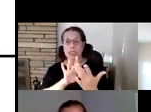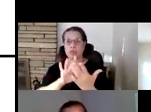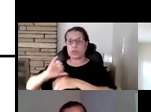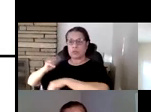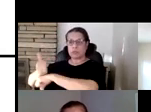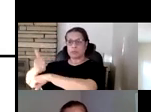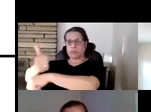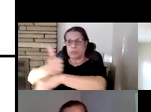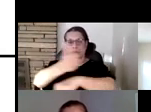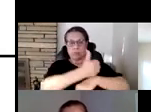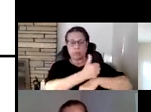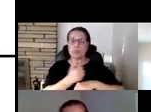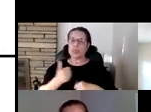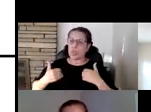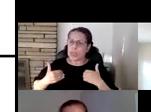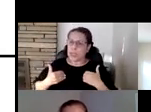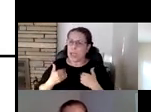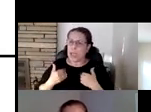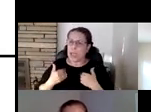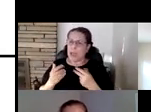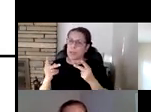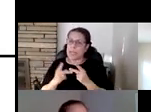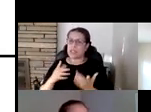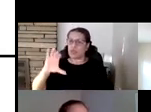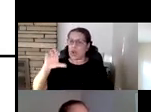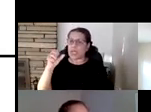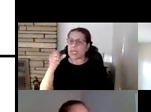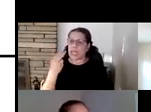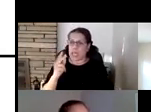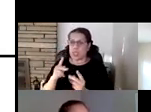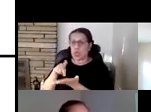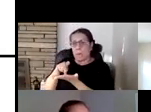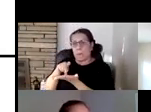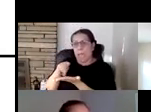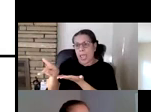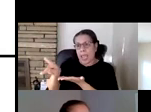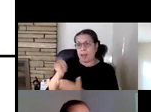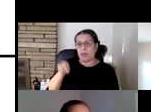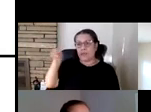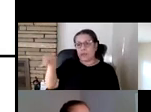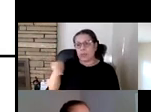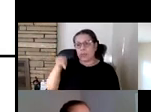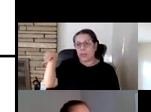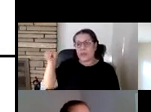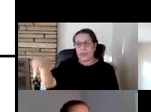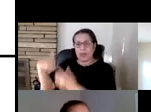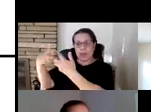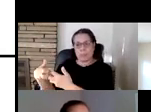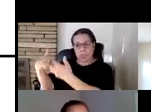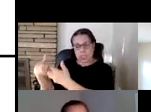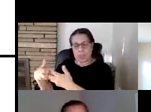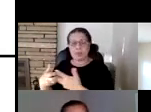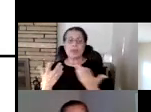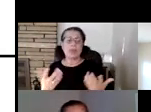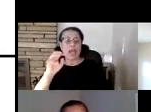to ensure there are significant places for cash users to pay for the MBTA. So what's important to say is the MBTA